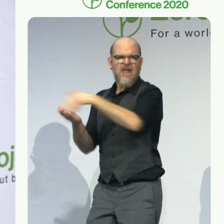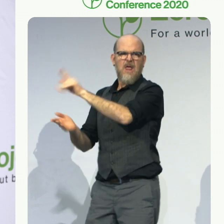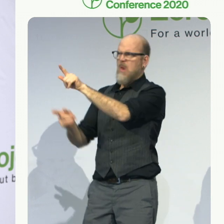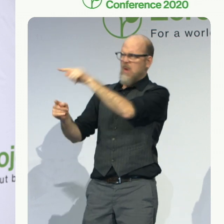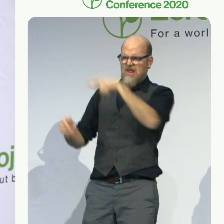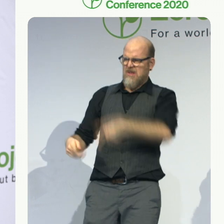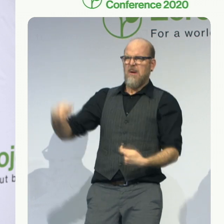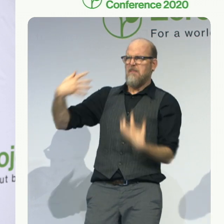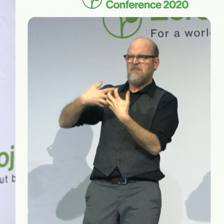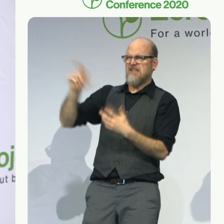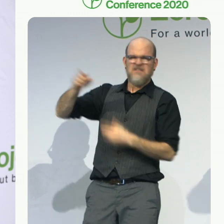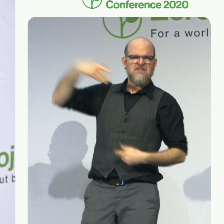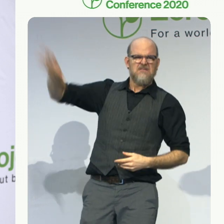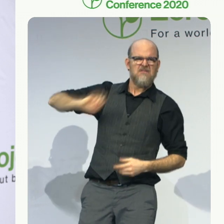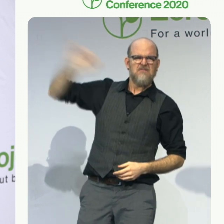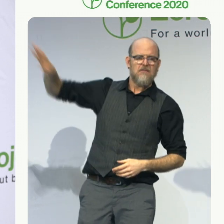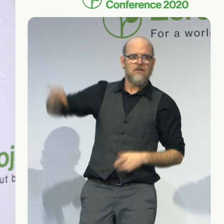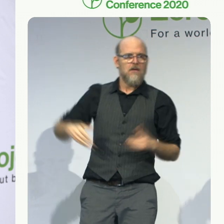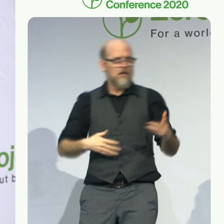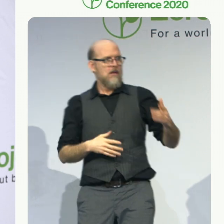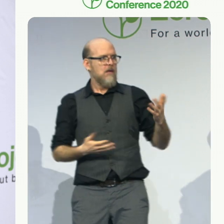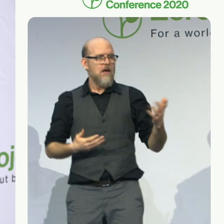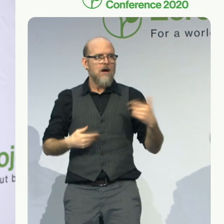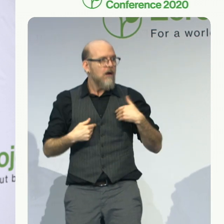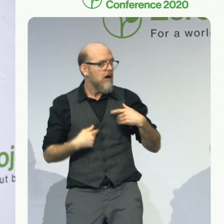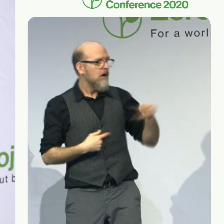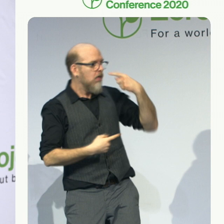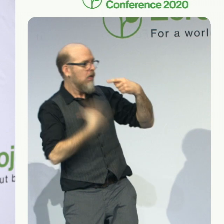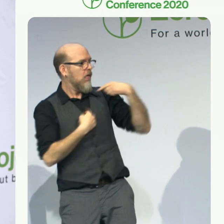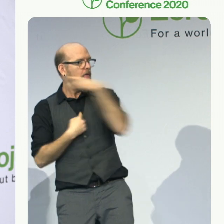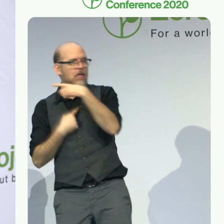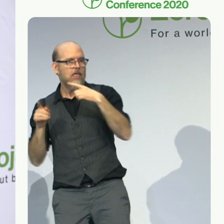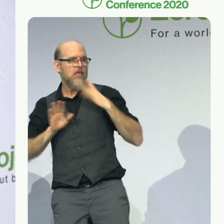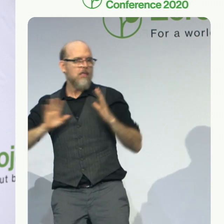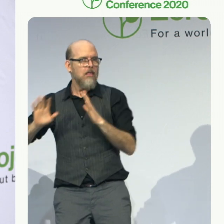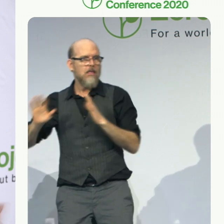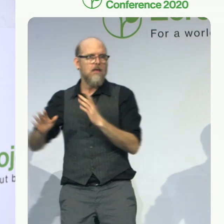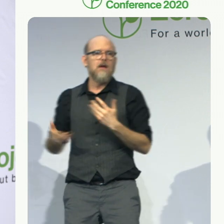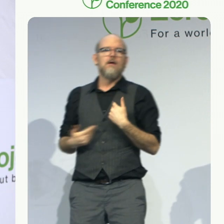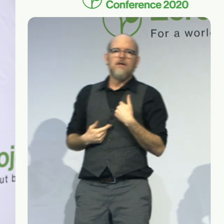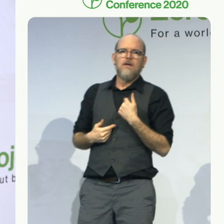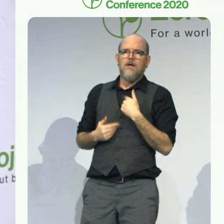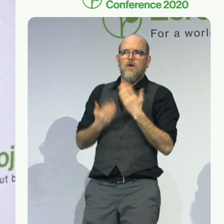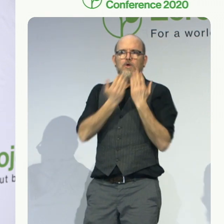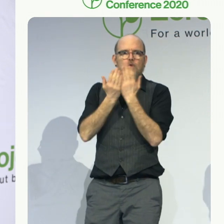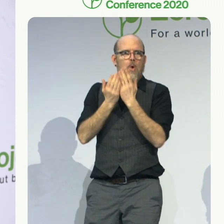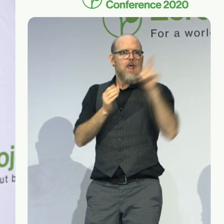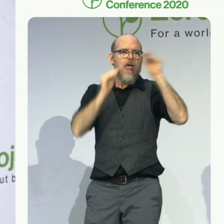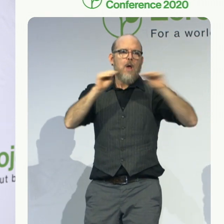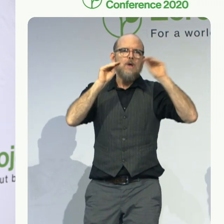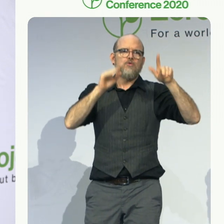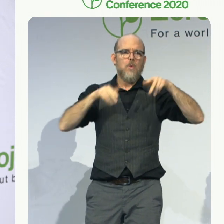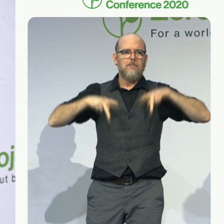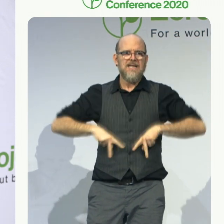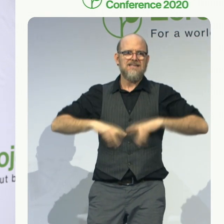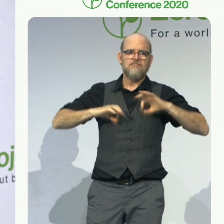us. Go to where you belong." The school's administration and staff were aware of those challenges, and